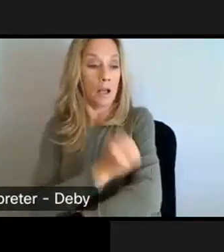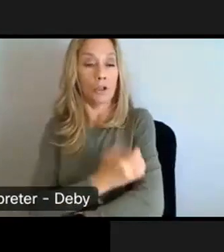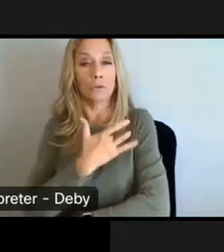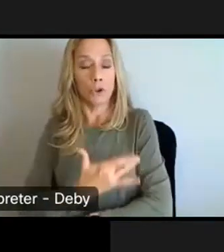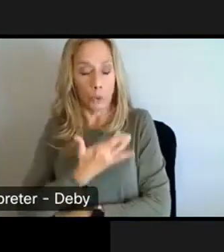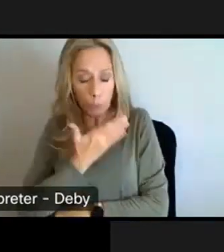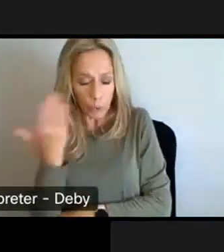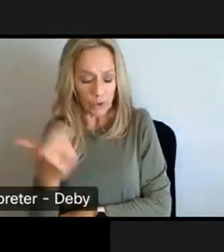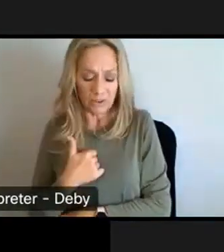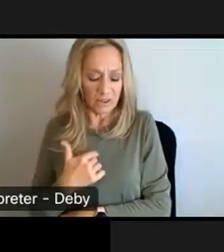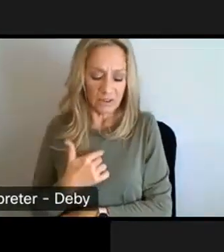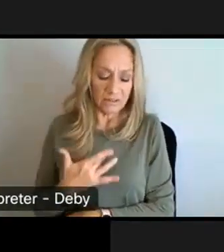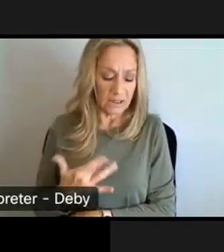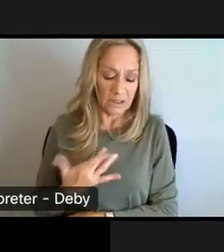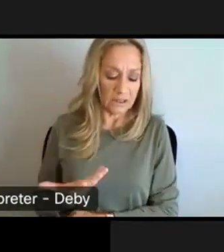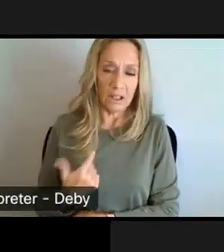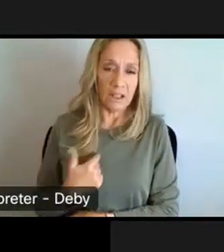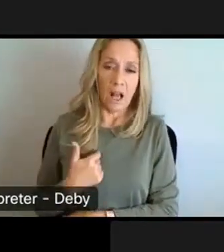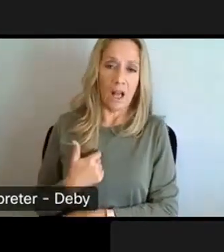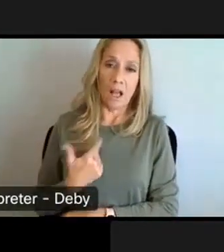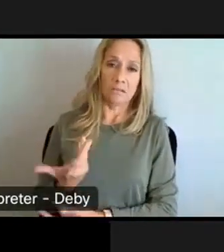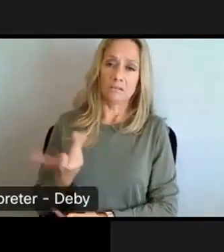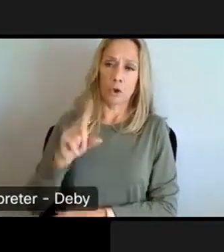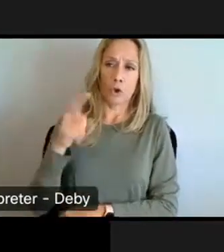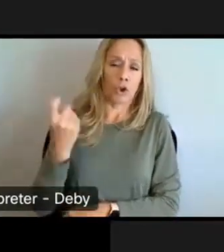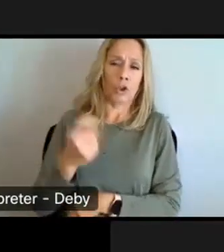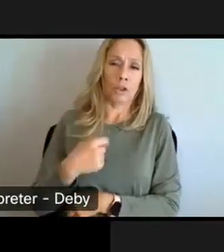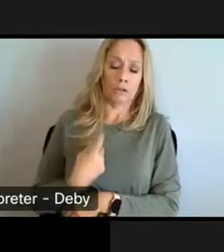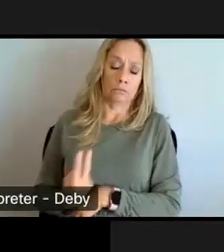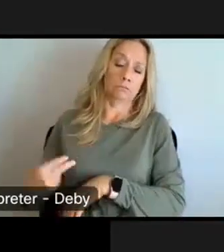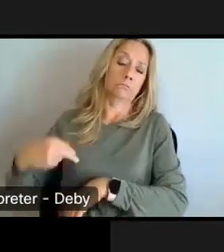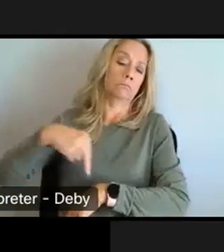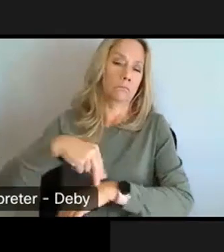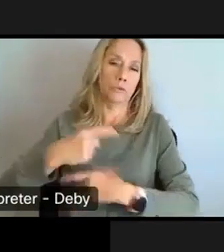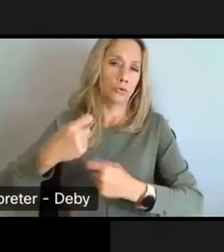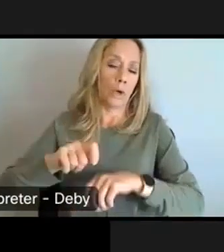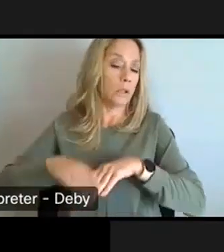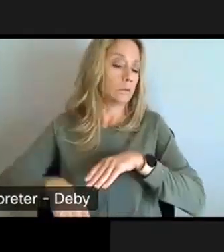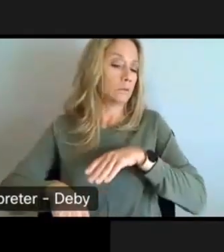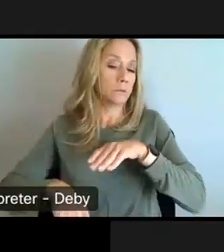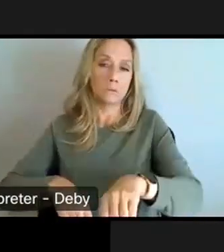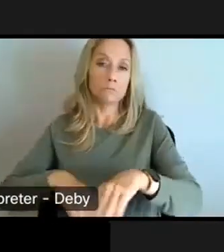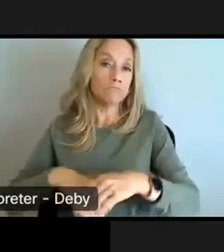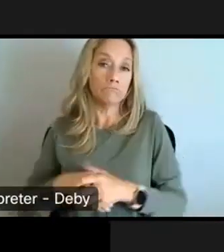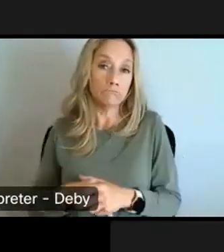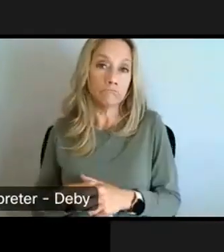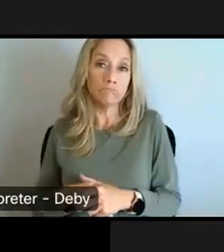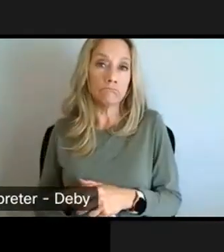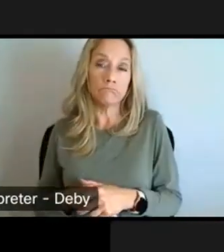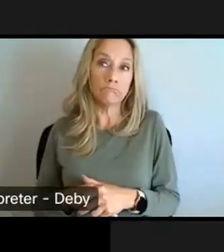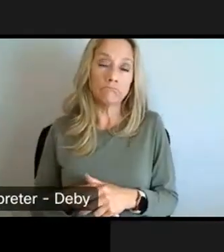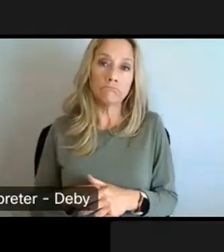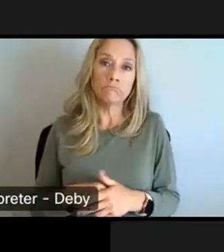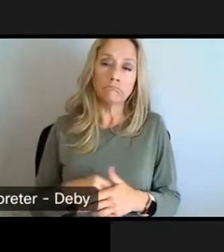me. And it didn't happen. I couldn't do it. And I always kind of took